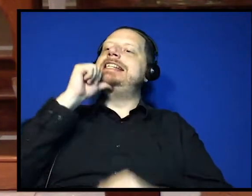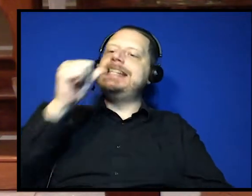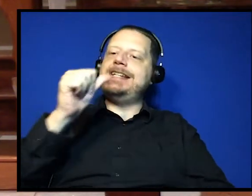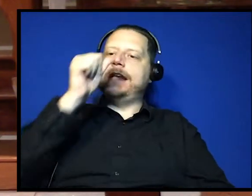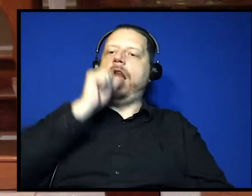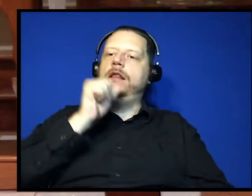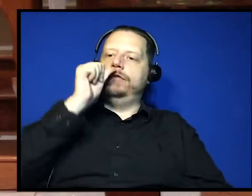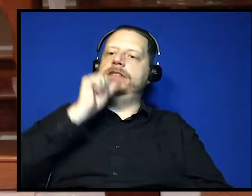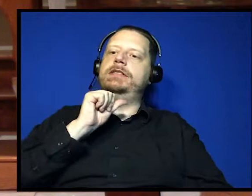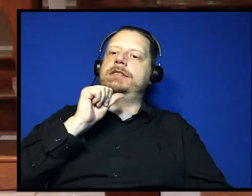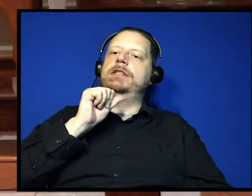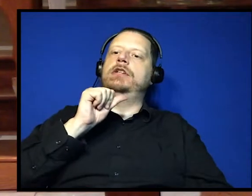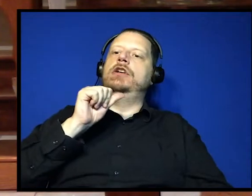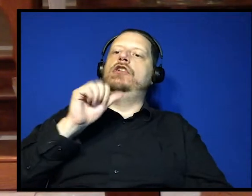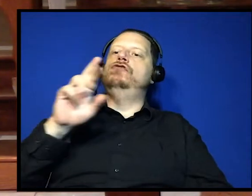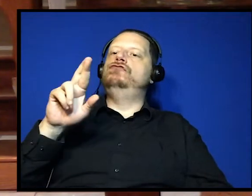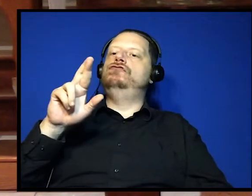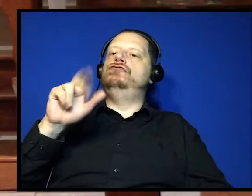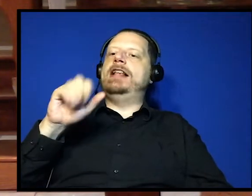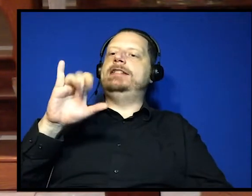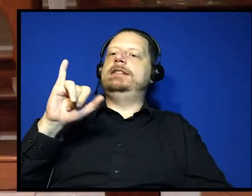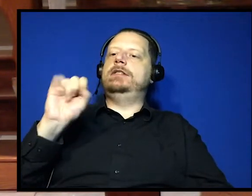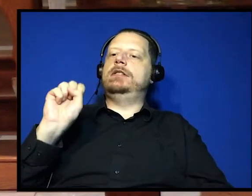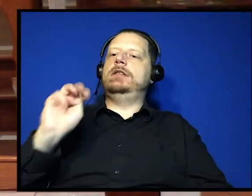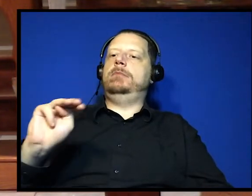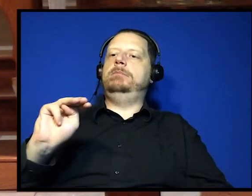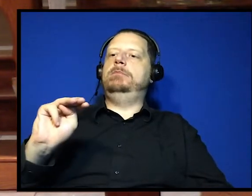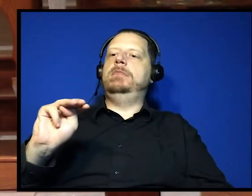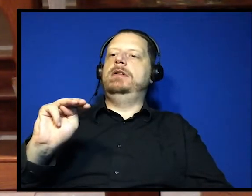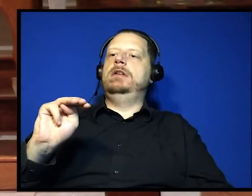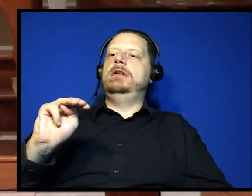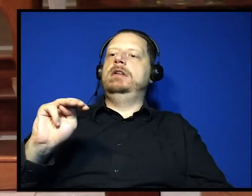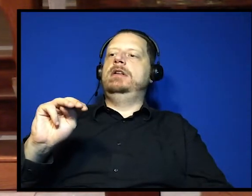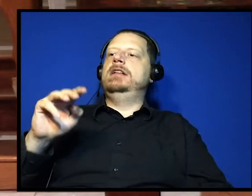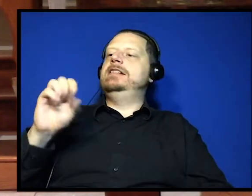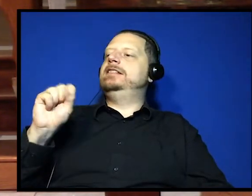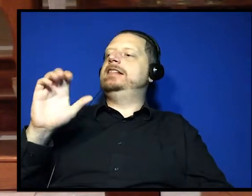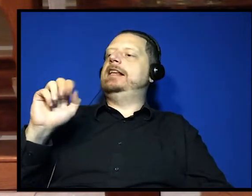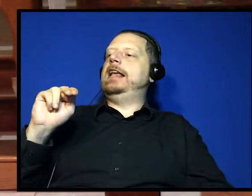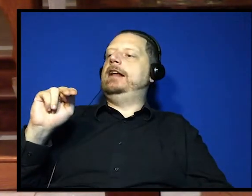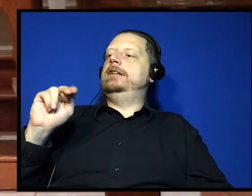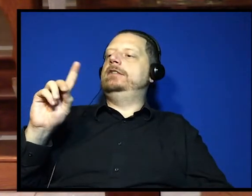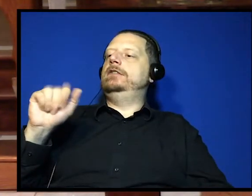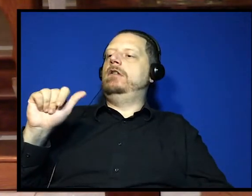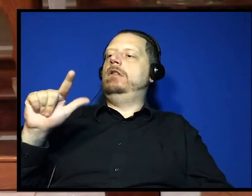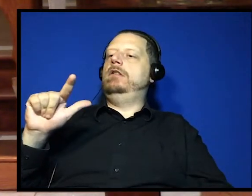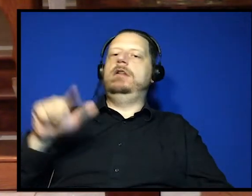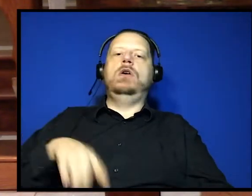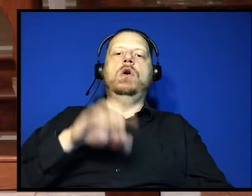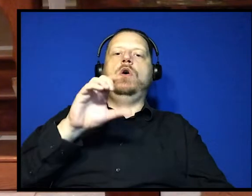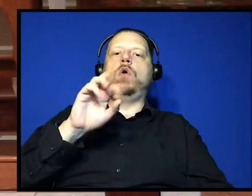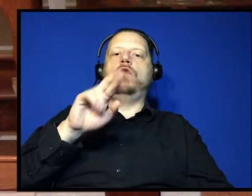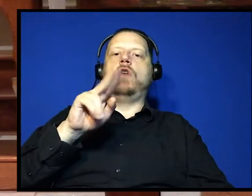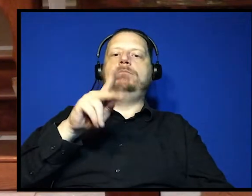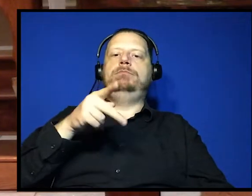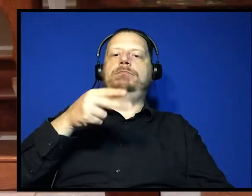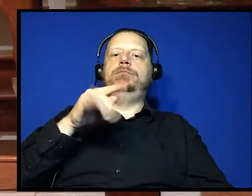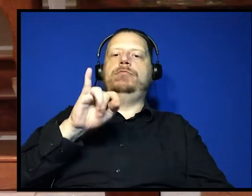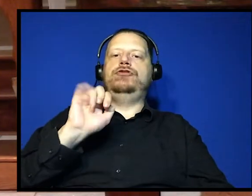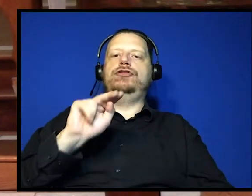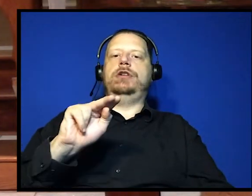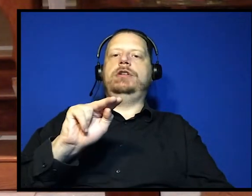intolerance, racism, scandal, corruption, she